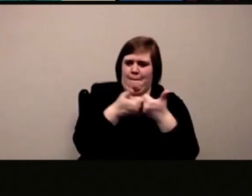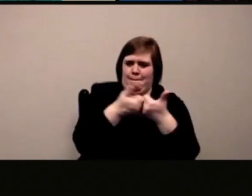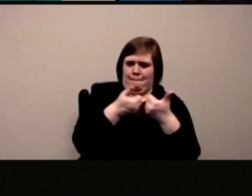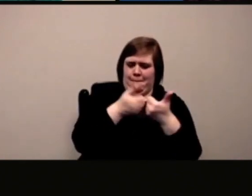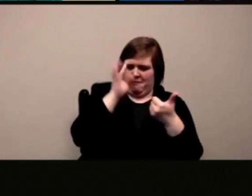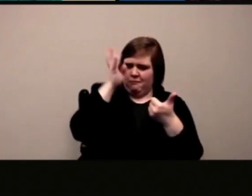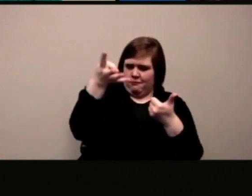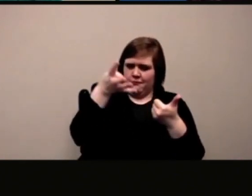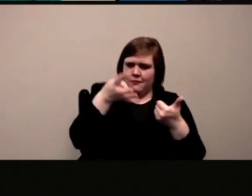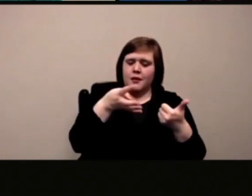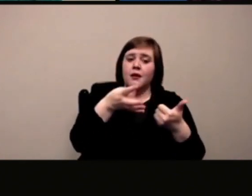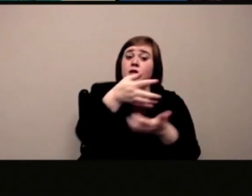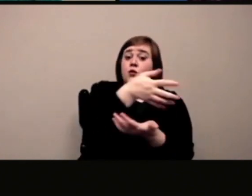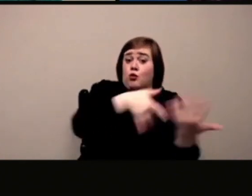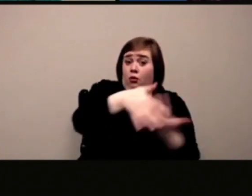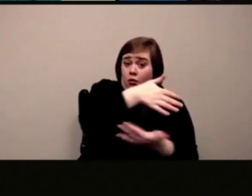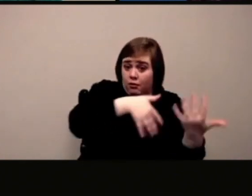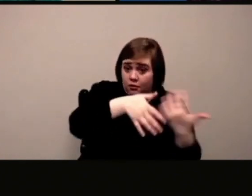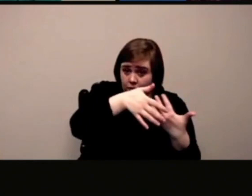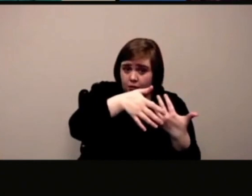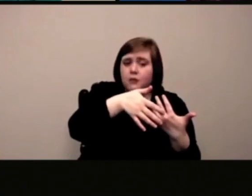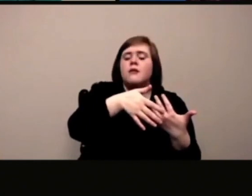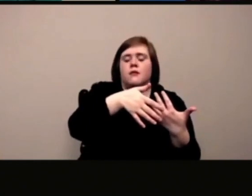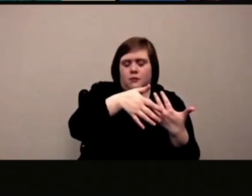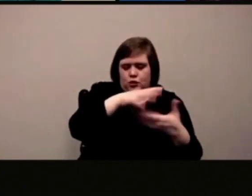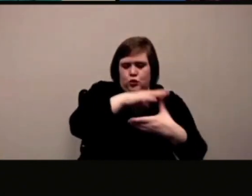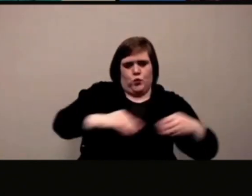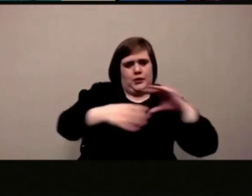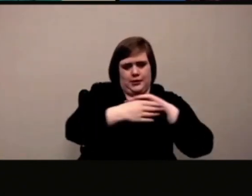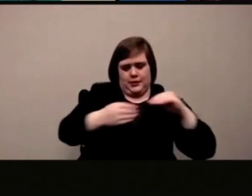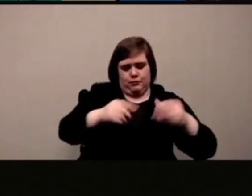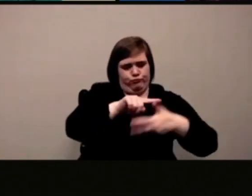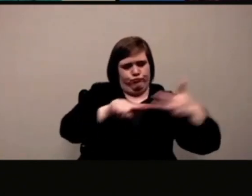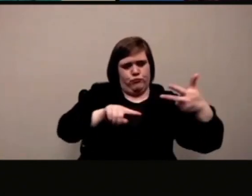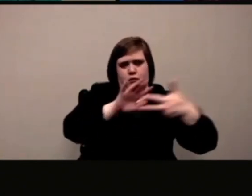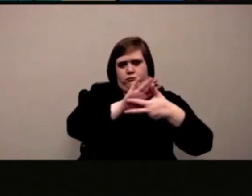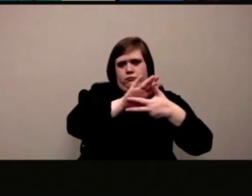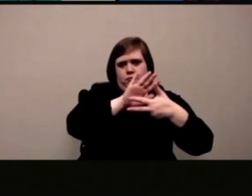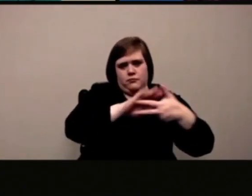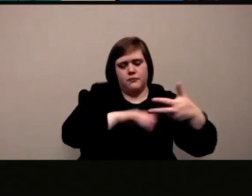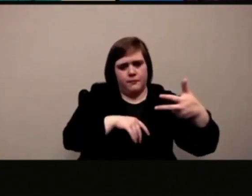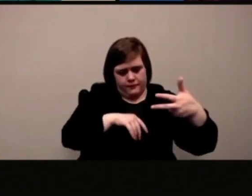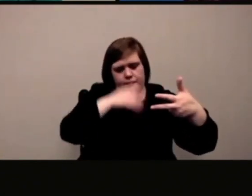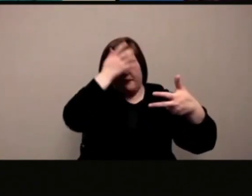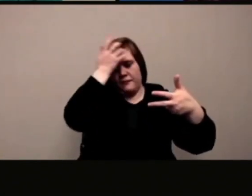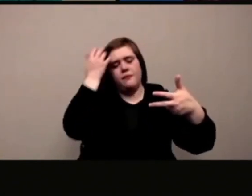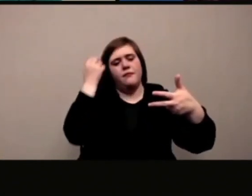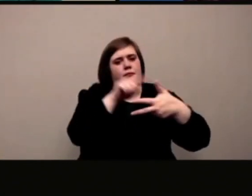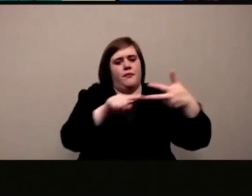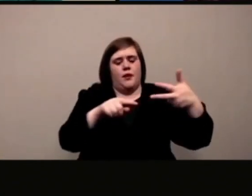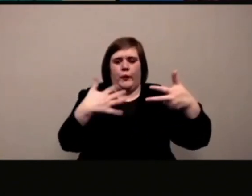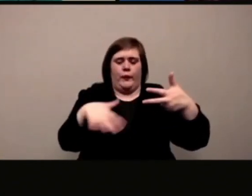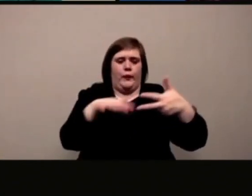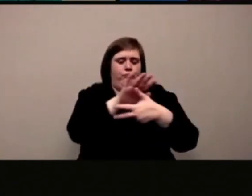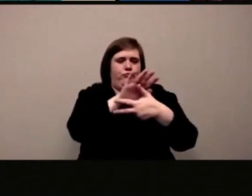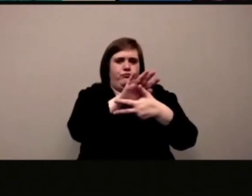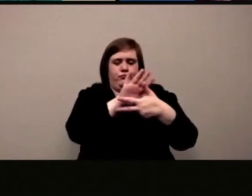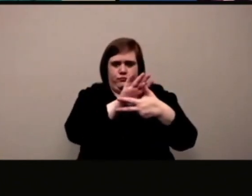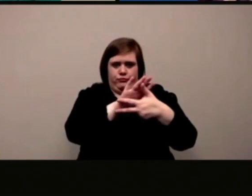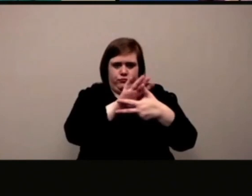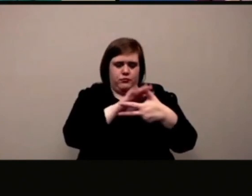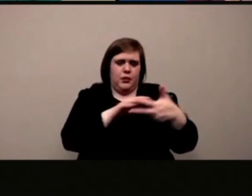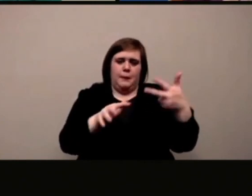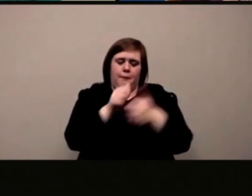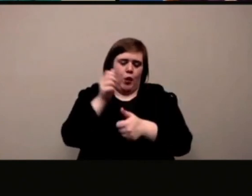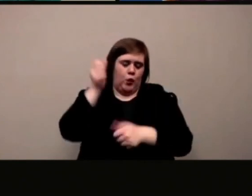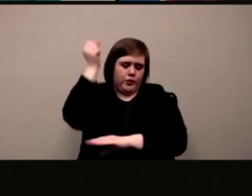make it social, and tell stories. Those three things are across the board for our most